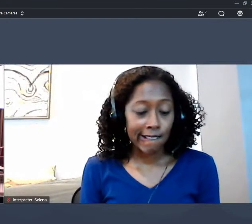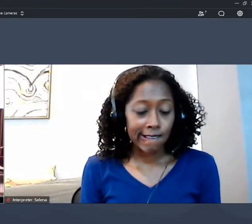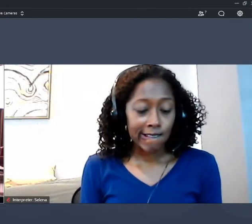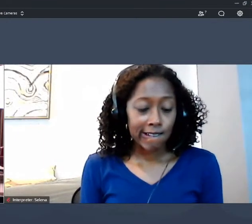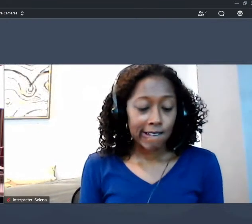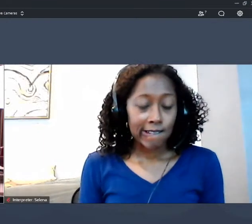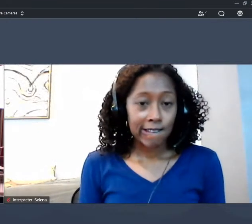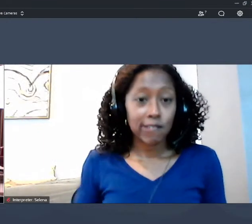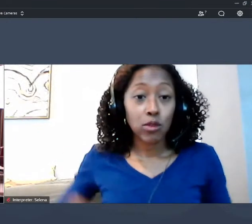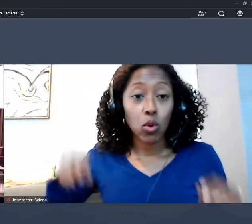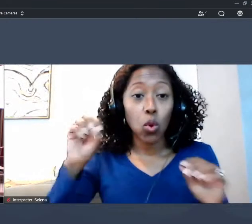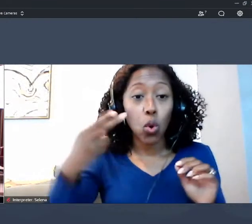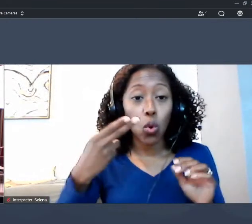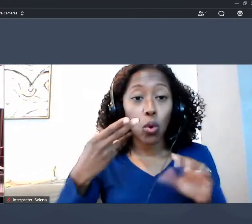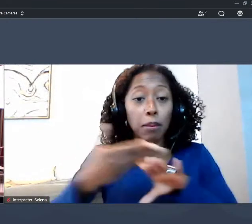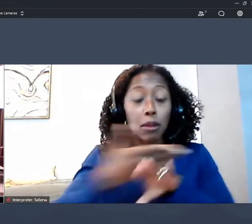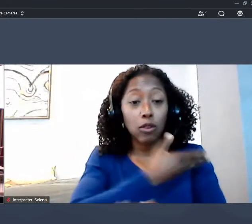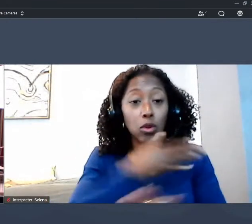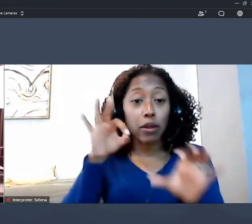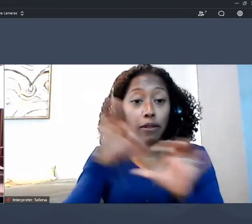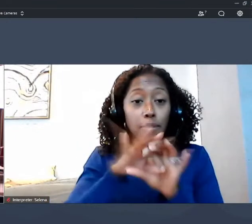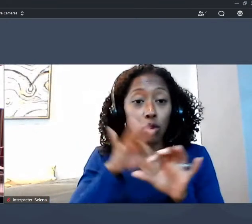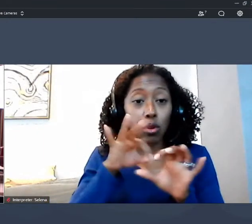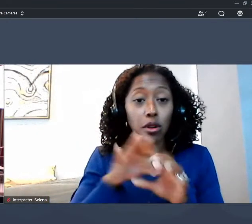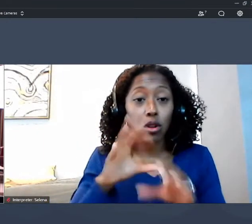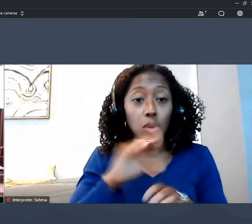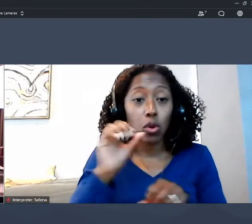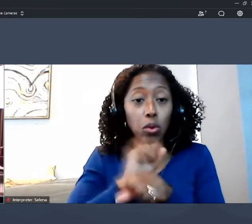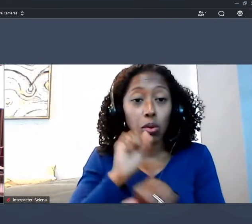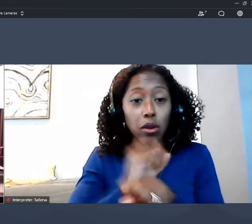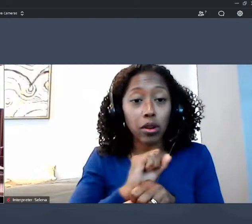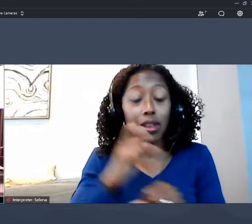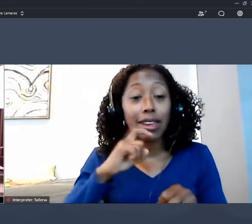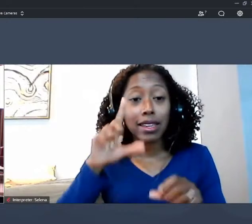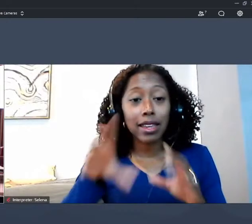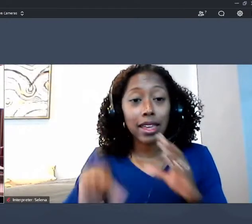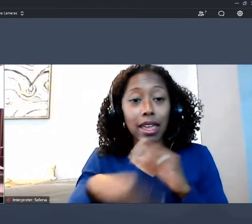Oh, I'm sorry. Before we cast our votes, colleagues, I need to make one quick change.